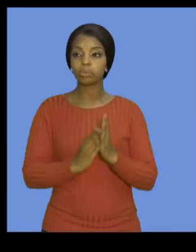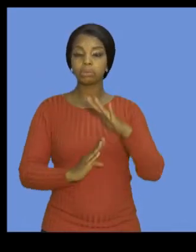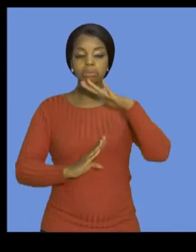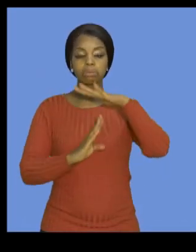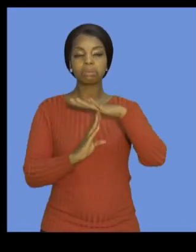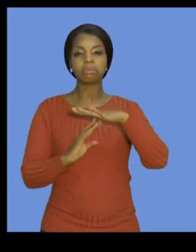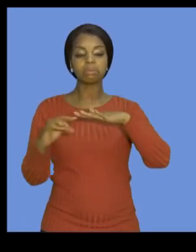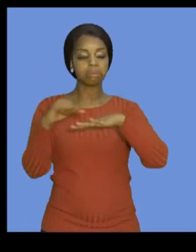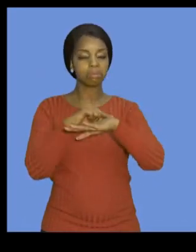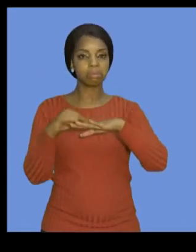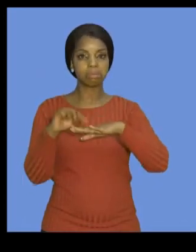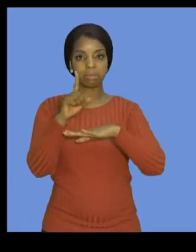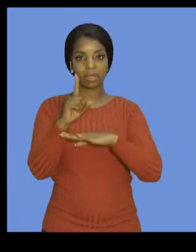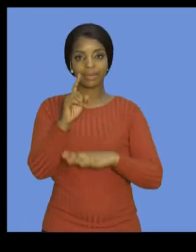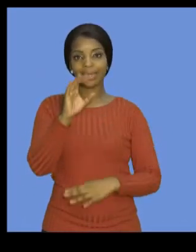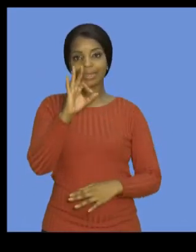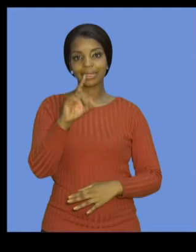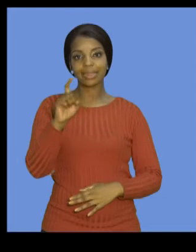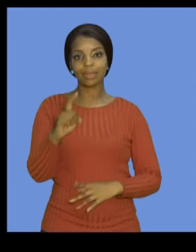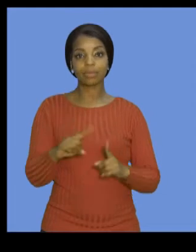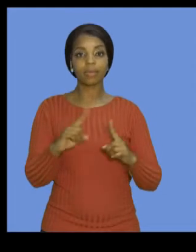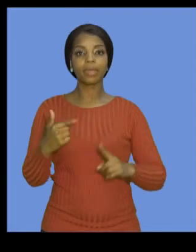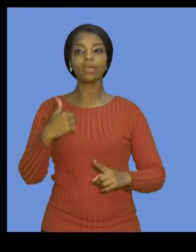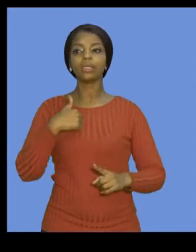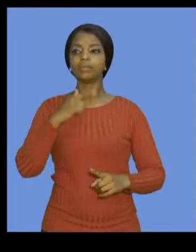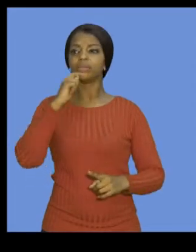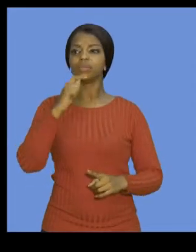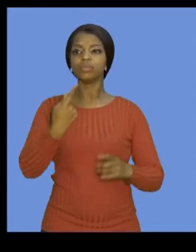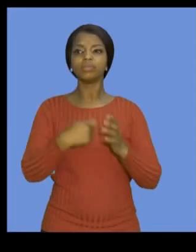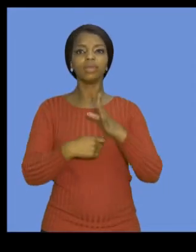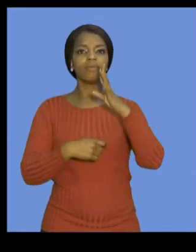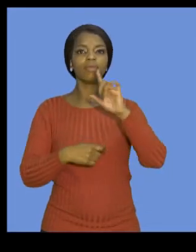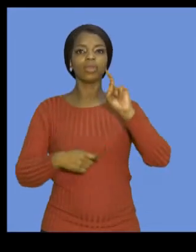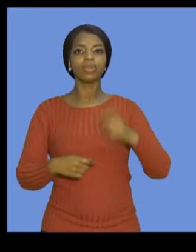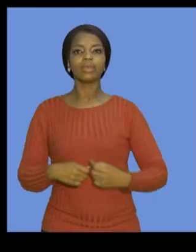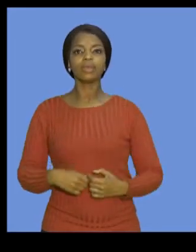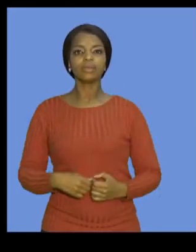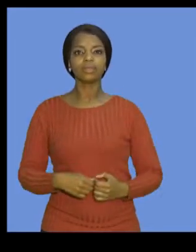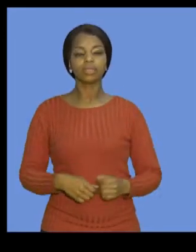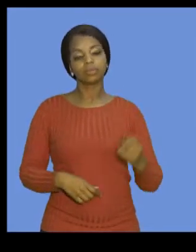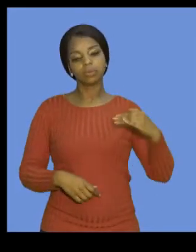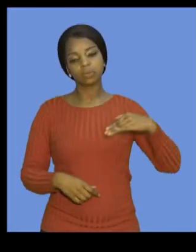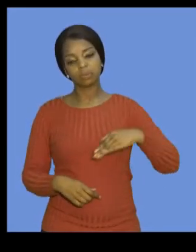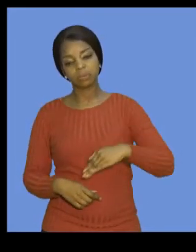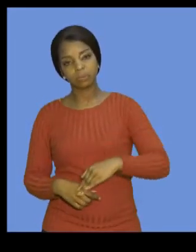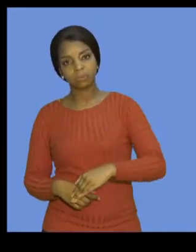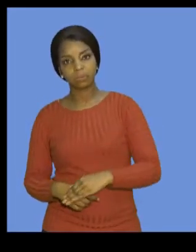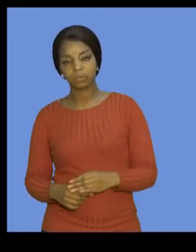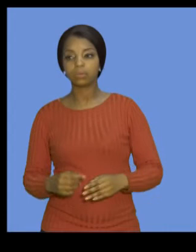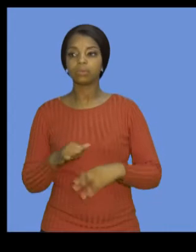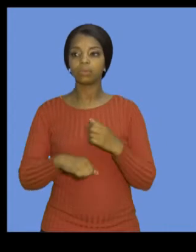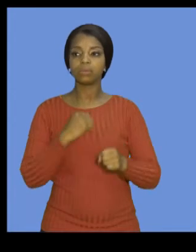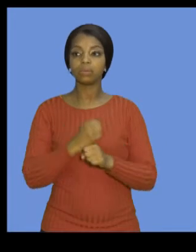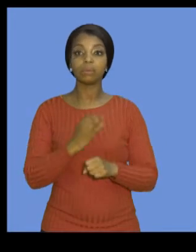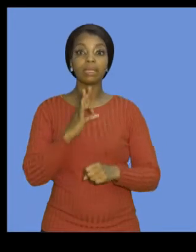but you bought it at 4,000. At the end of year 3, you will see that it's actually now worth 2,000, which is now